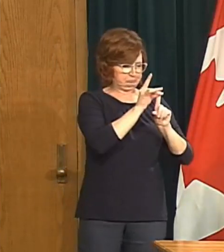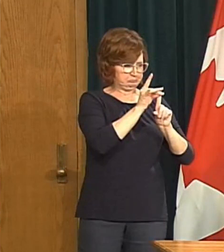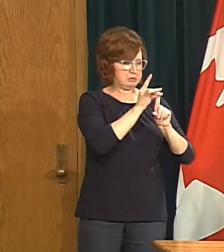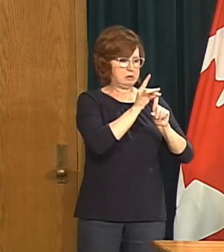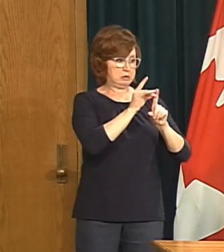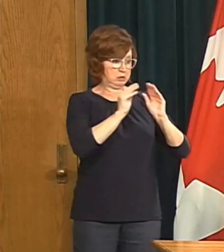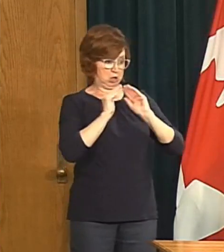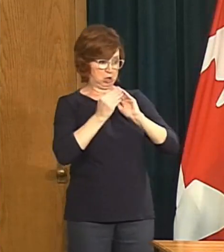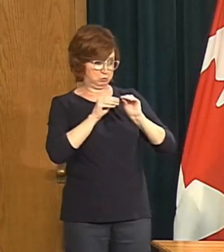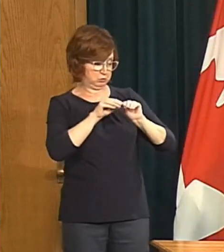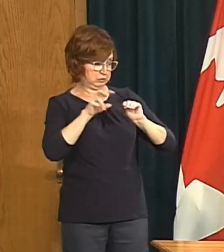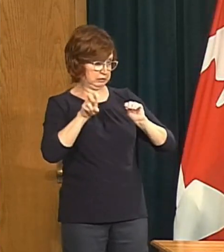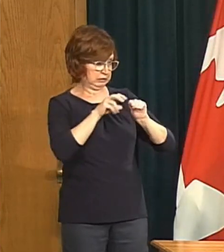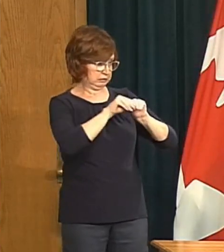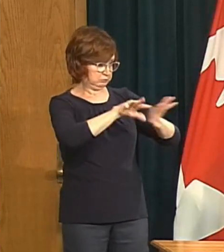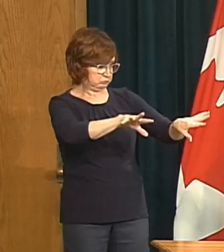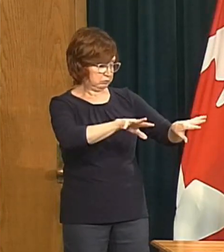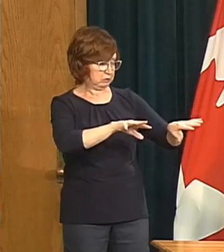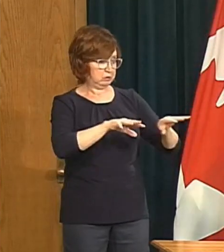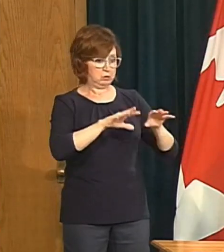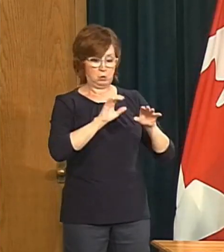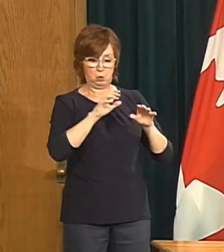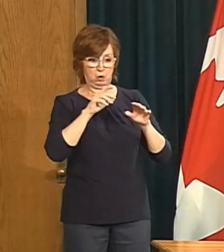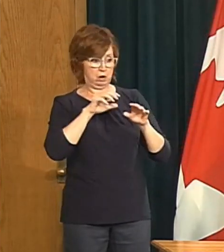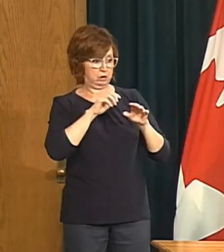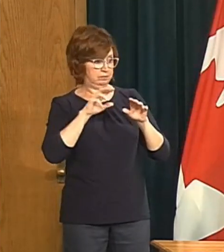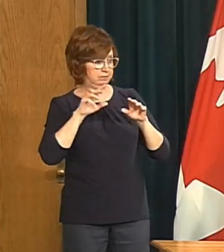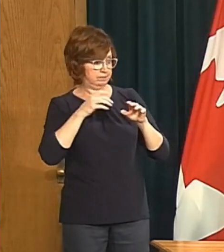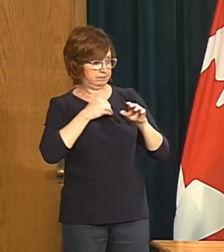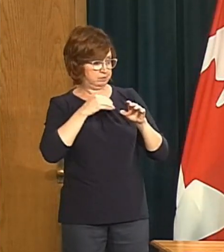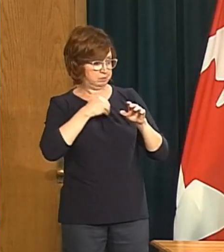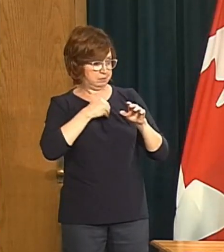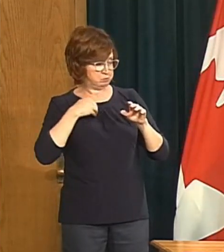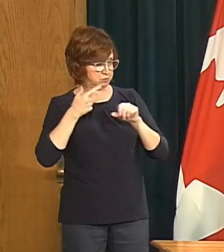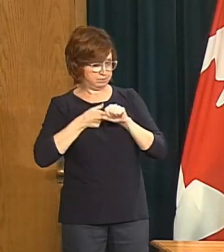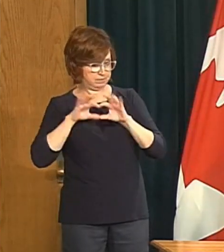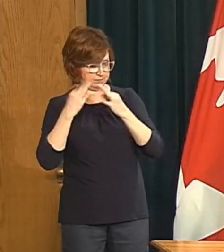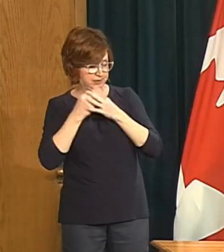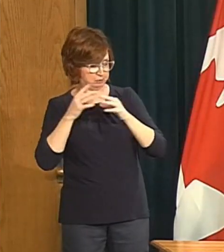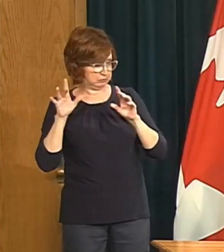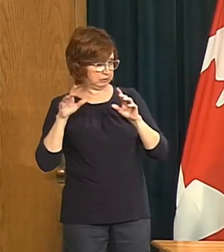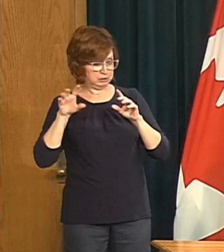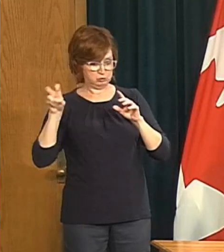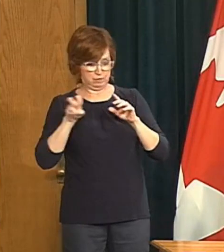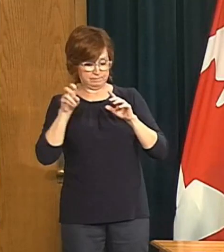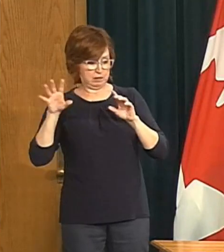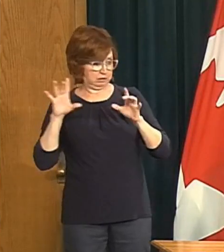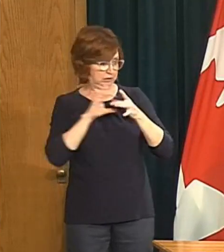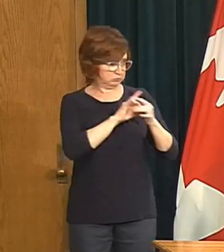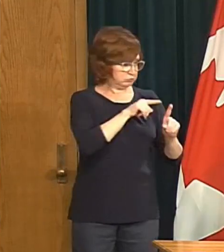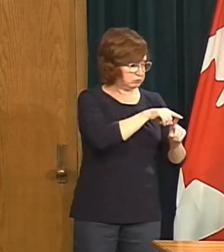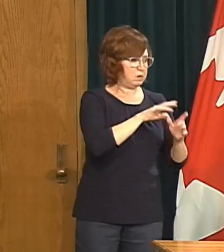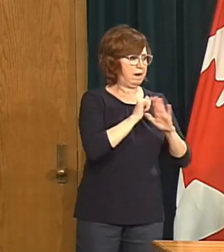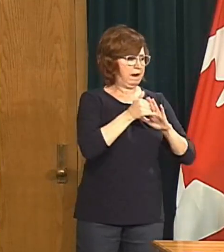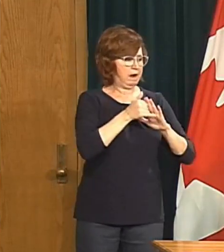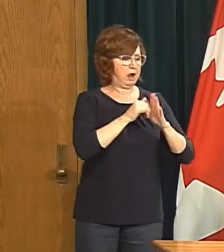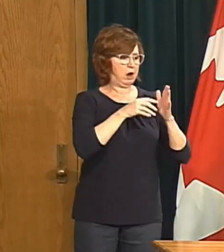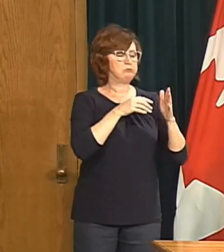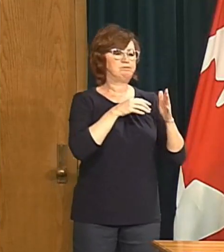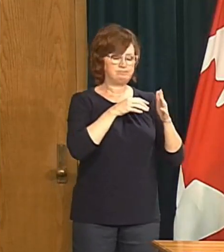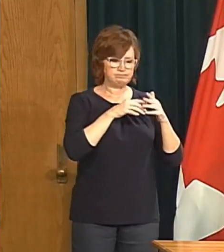some other method, as well as the overall number of new numbers is